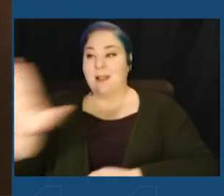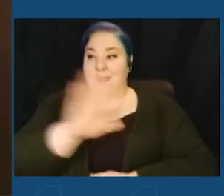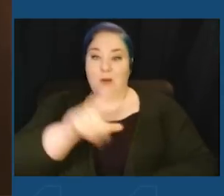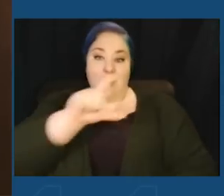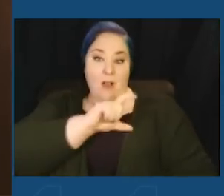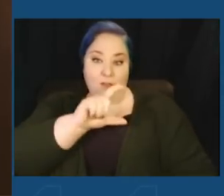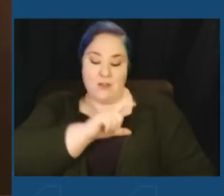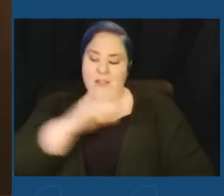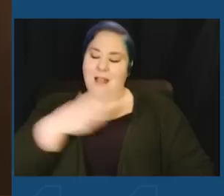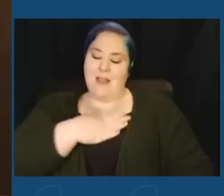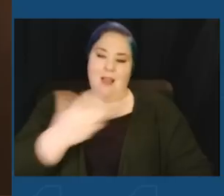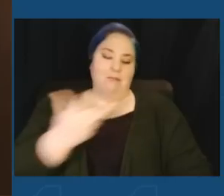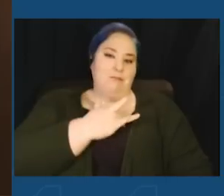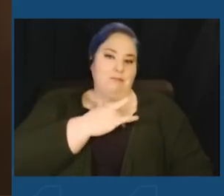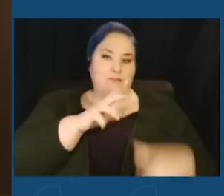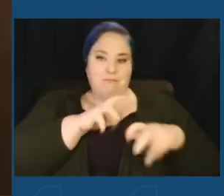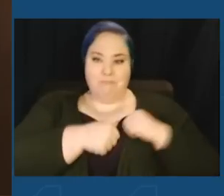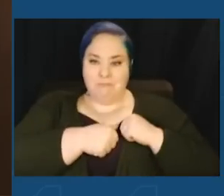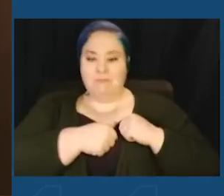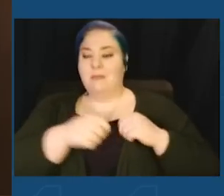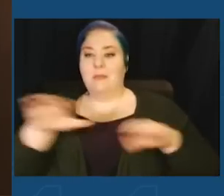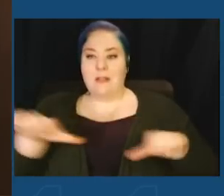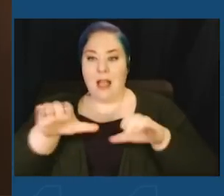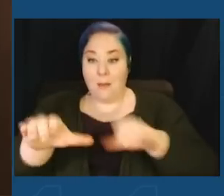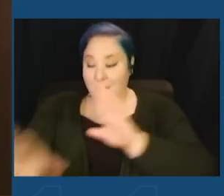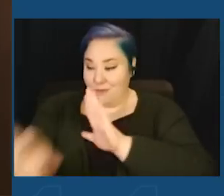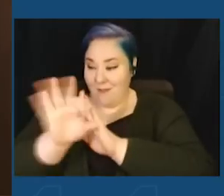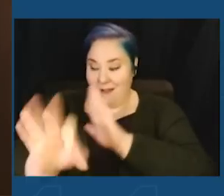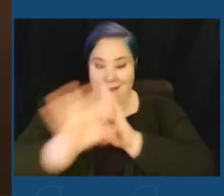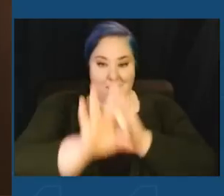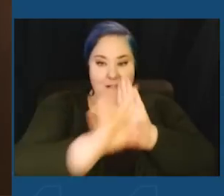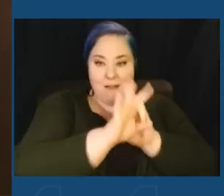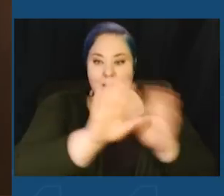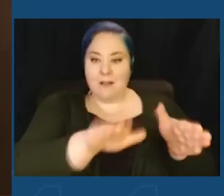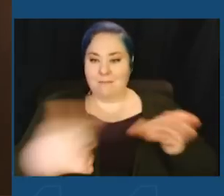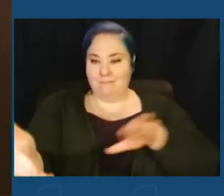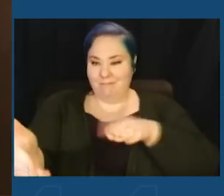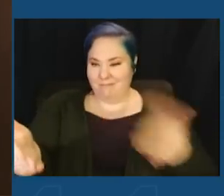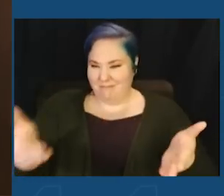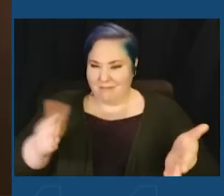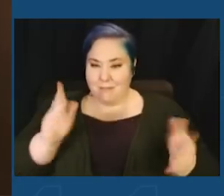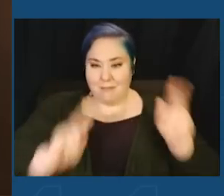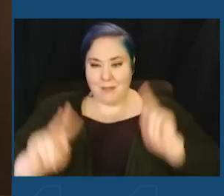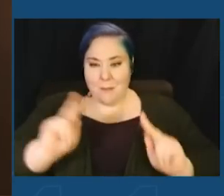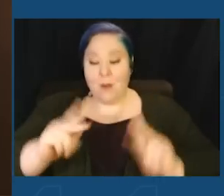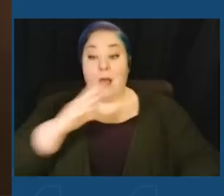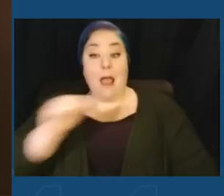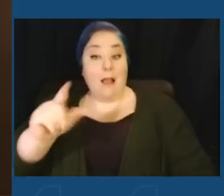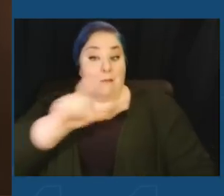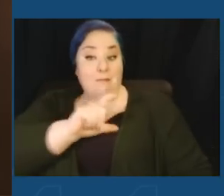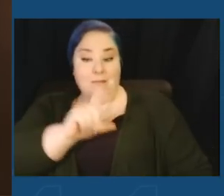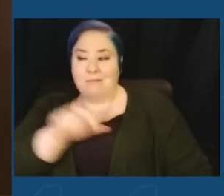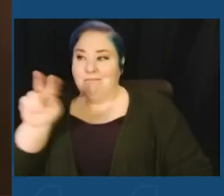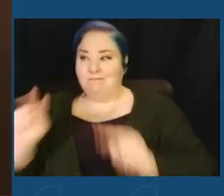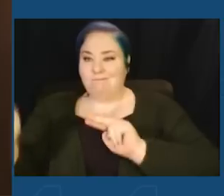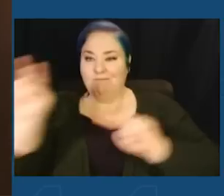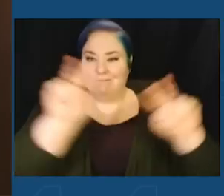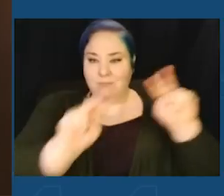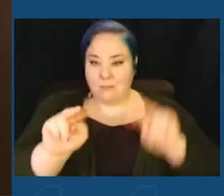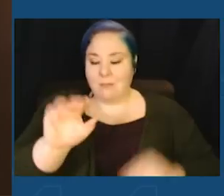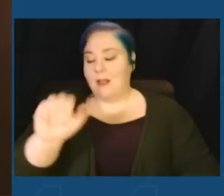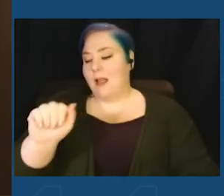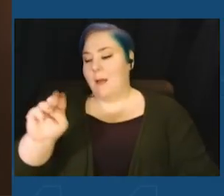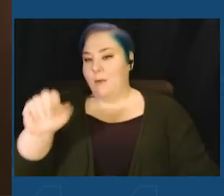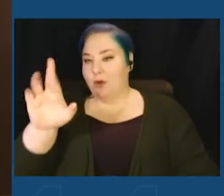task they've had to do of retrieving bodies, not only in the city, but fellow police officers outside of the city in Amherst and Cheektowaga.